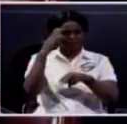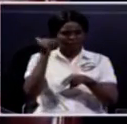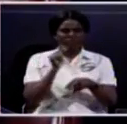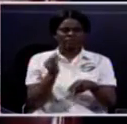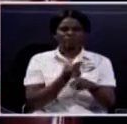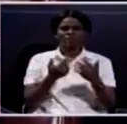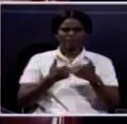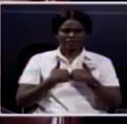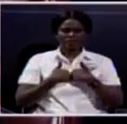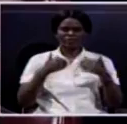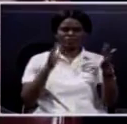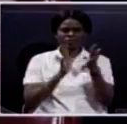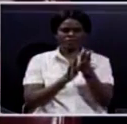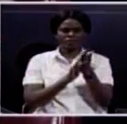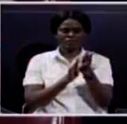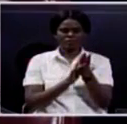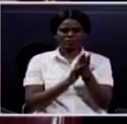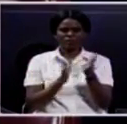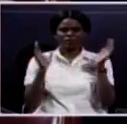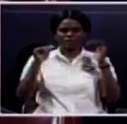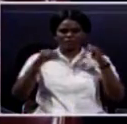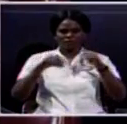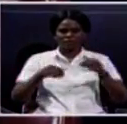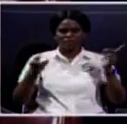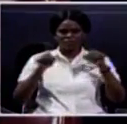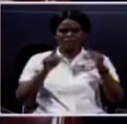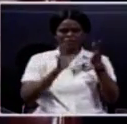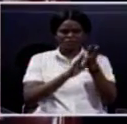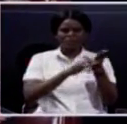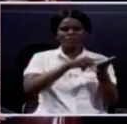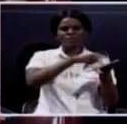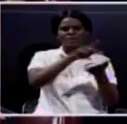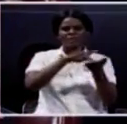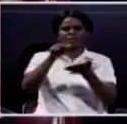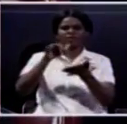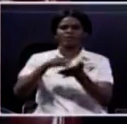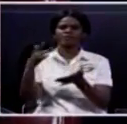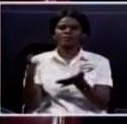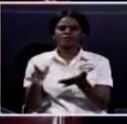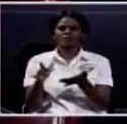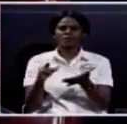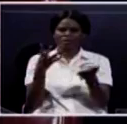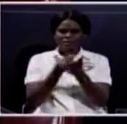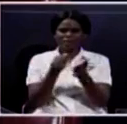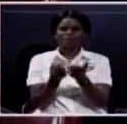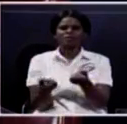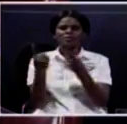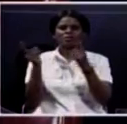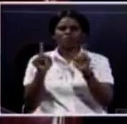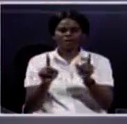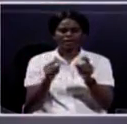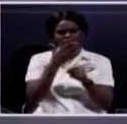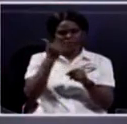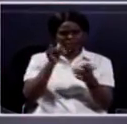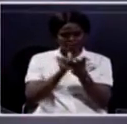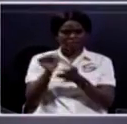have a school dilapidated when the schools are charging so much? Where are they taking the money? Why can that money